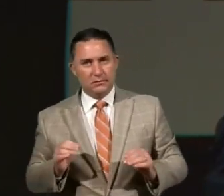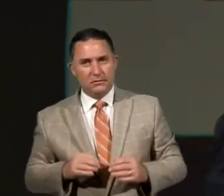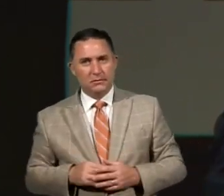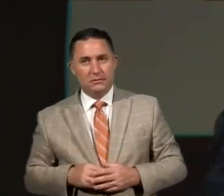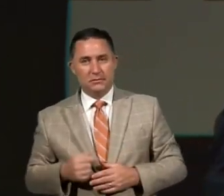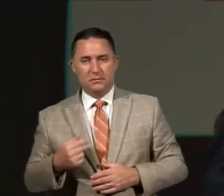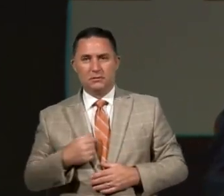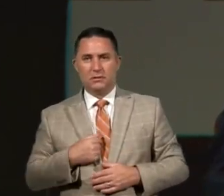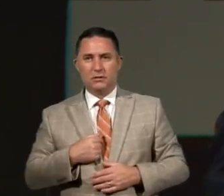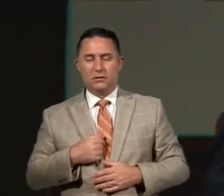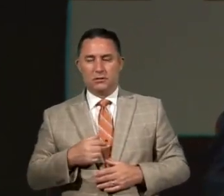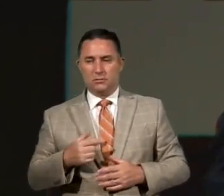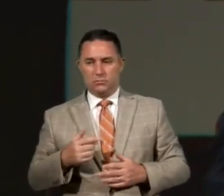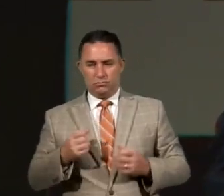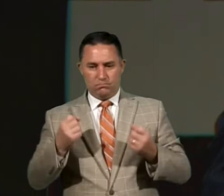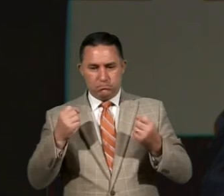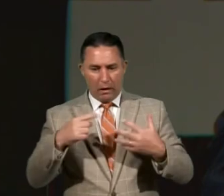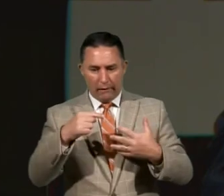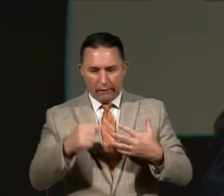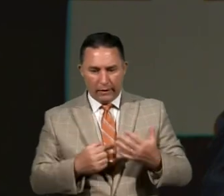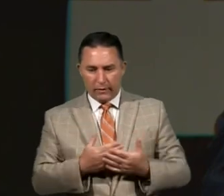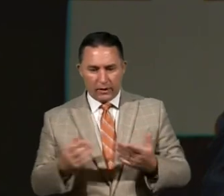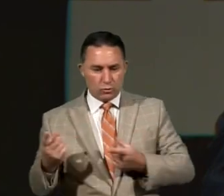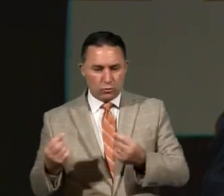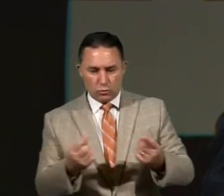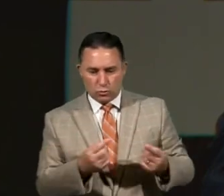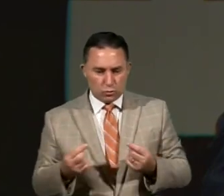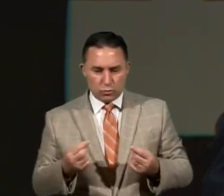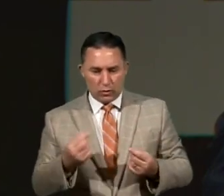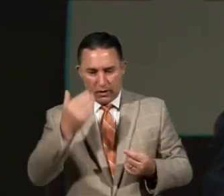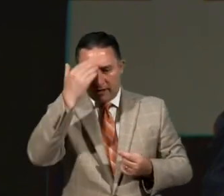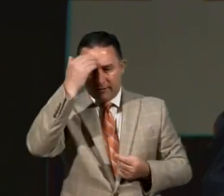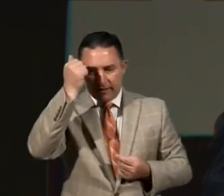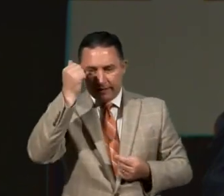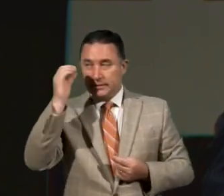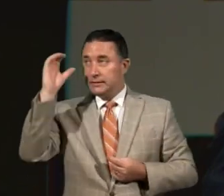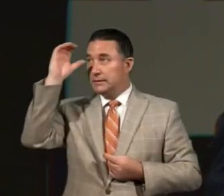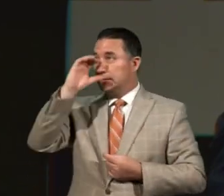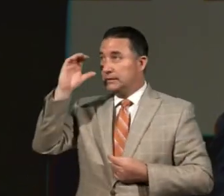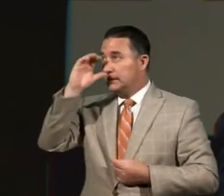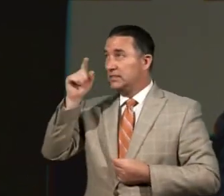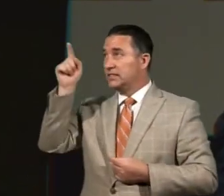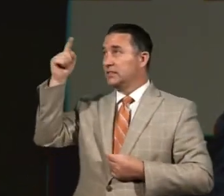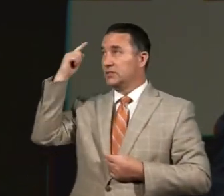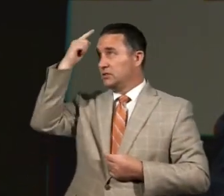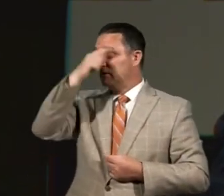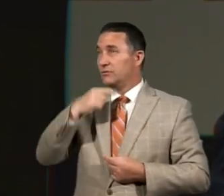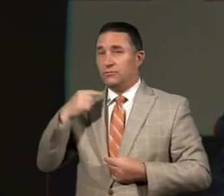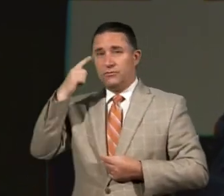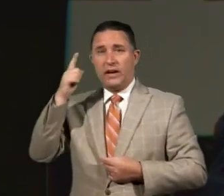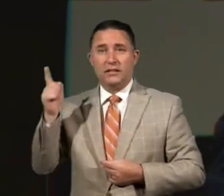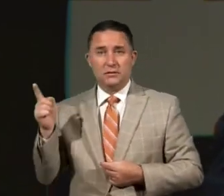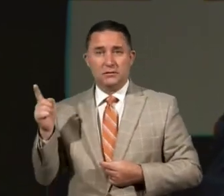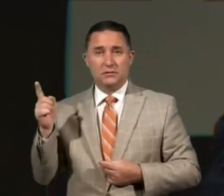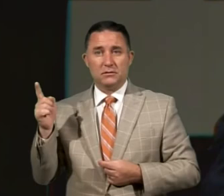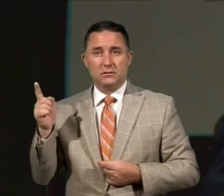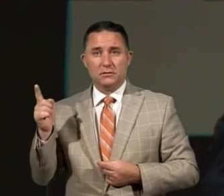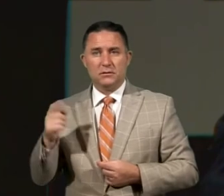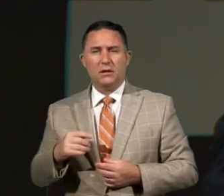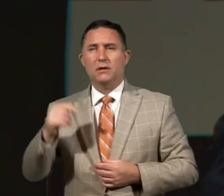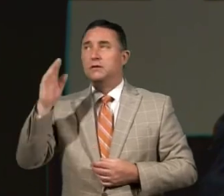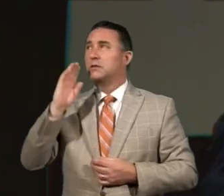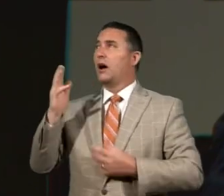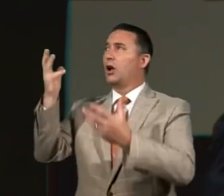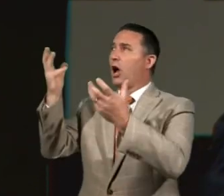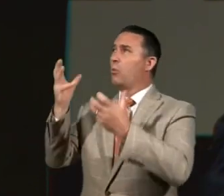I get so wound up with so many things to do, I forget to seek his face. God,